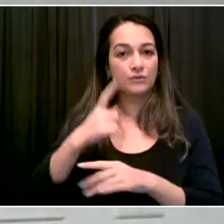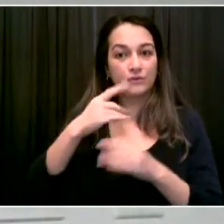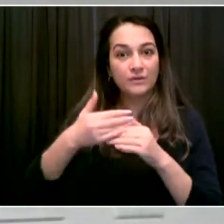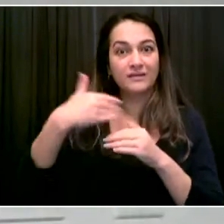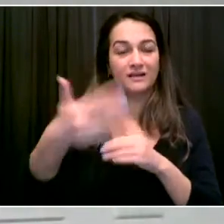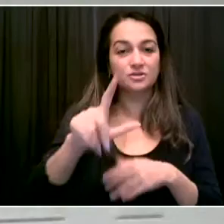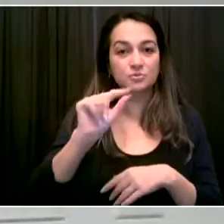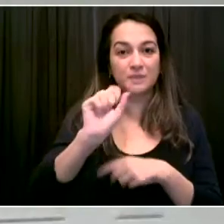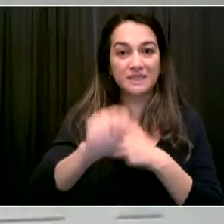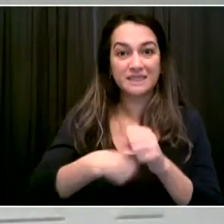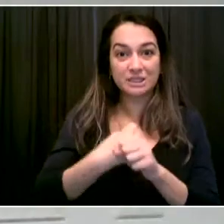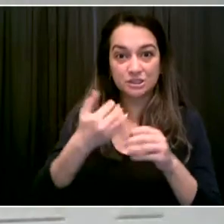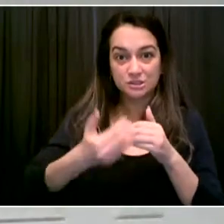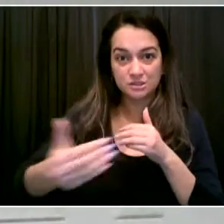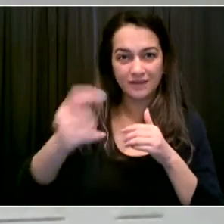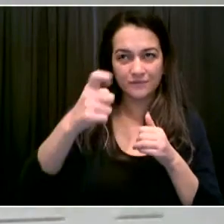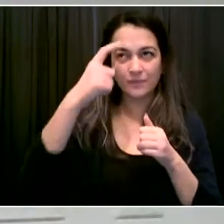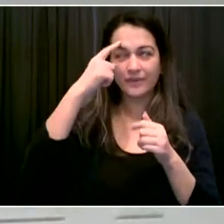by